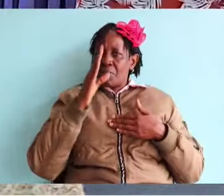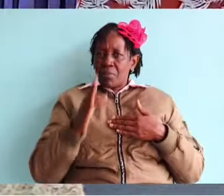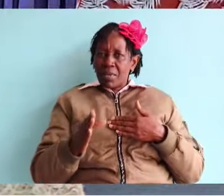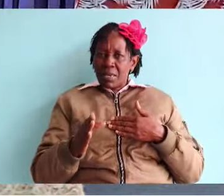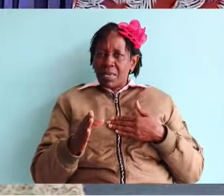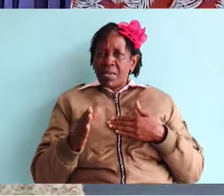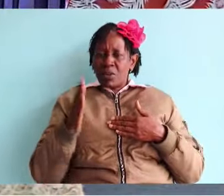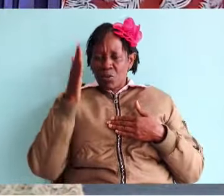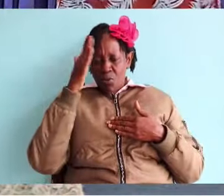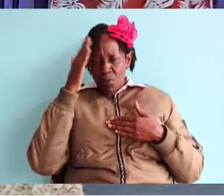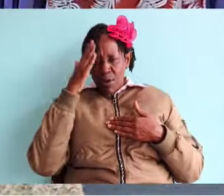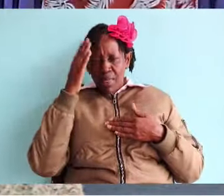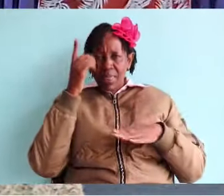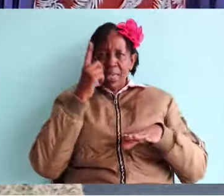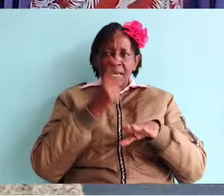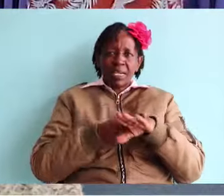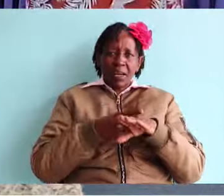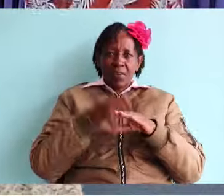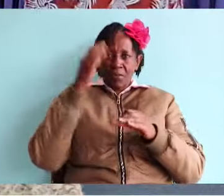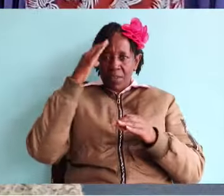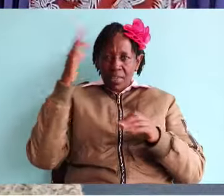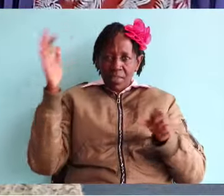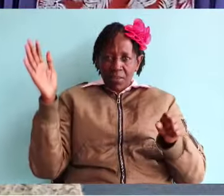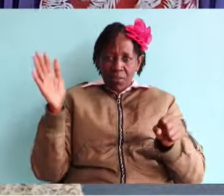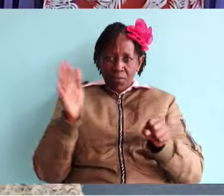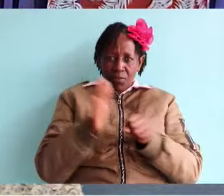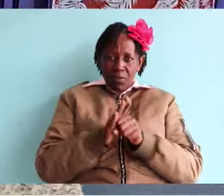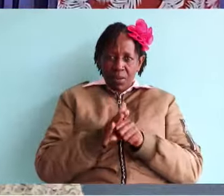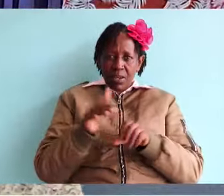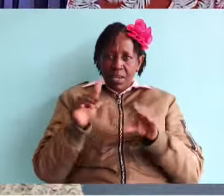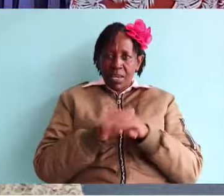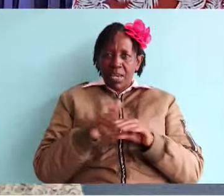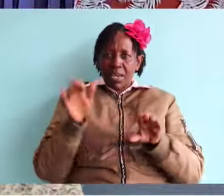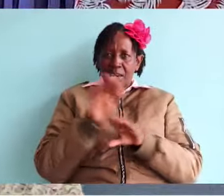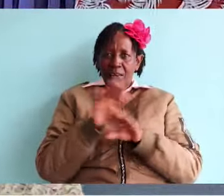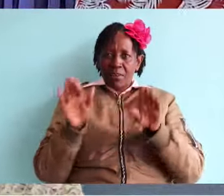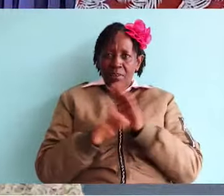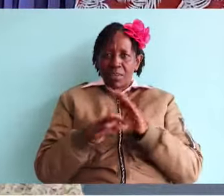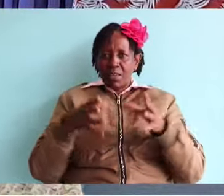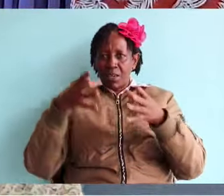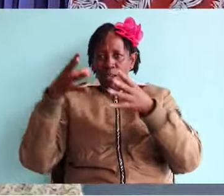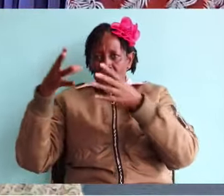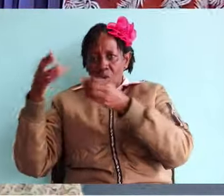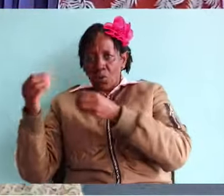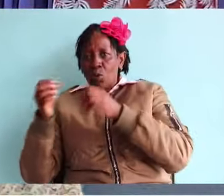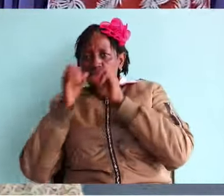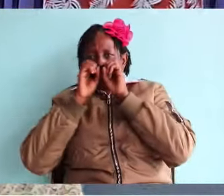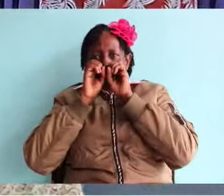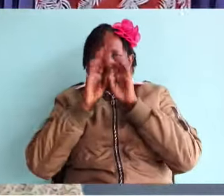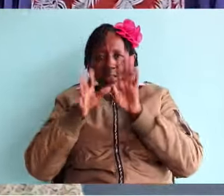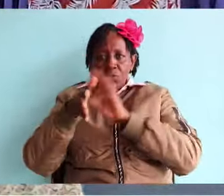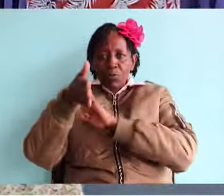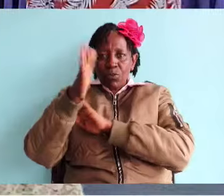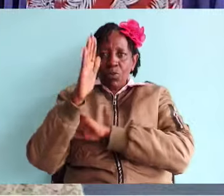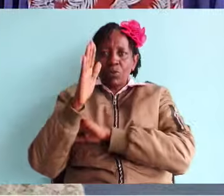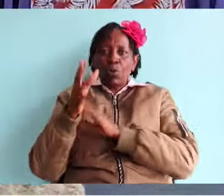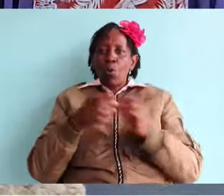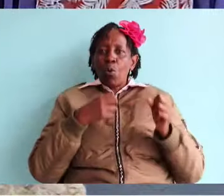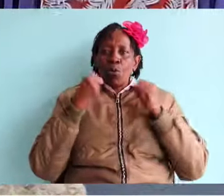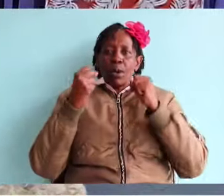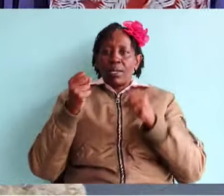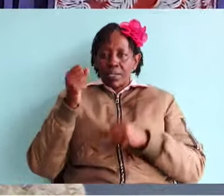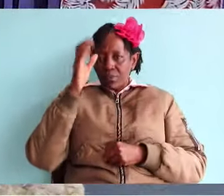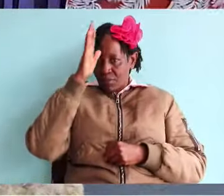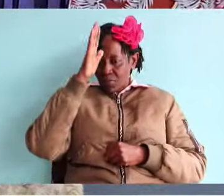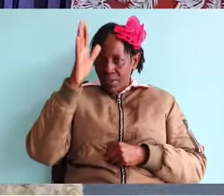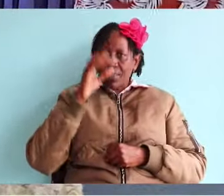the times, and faithful in all your endeavors for the kingdom. Go forth with the blessings of God Almighty, the Father, the Son,